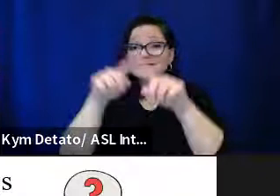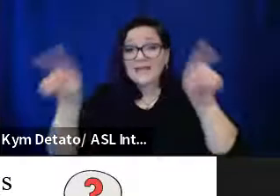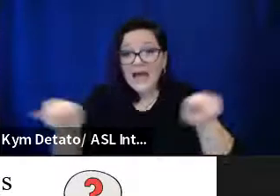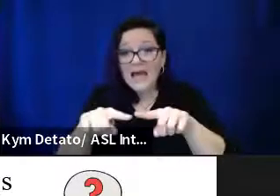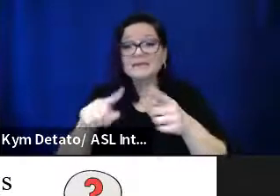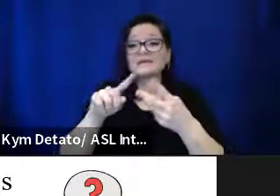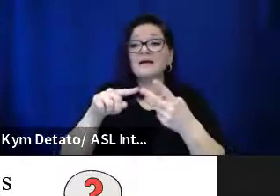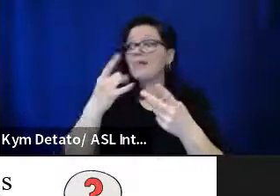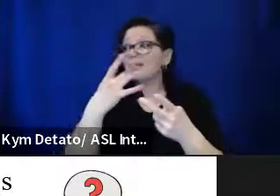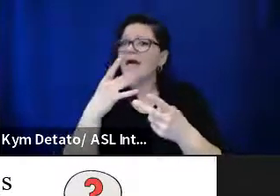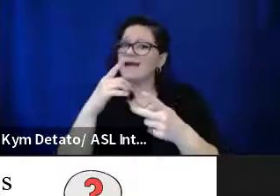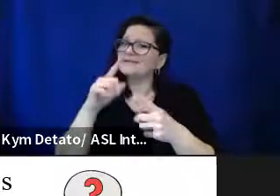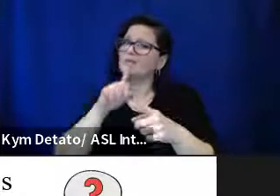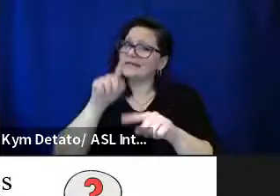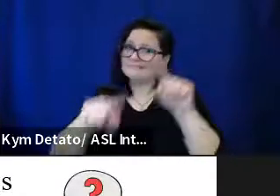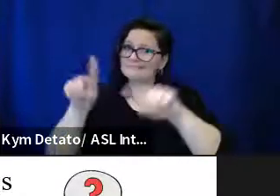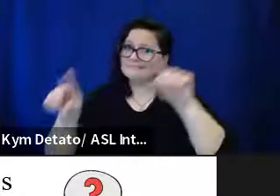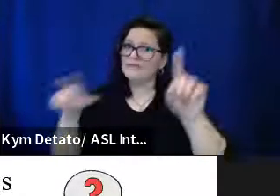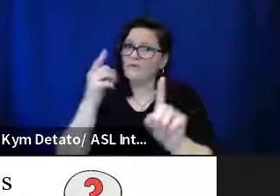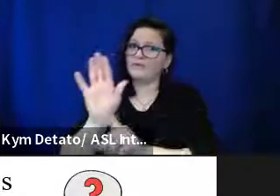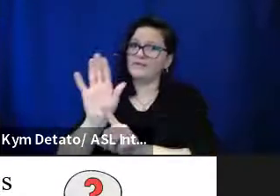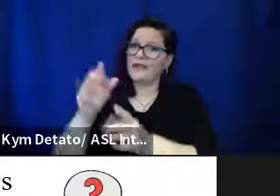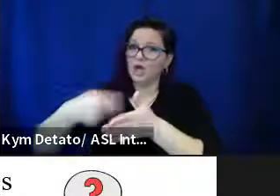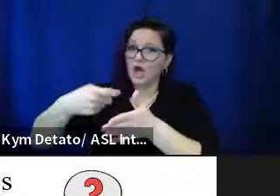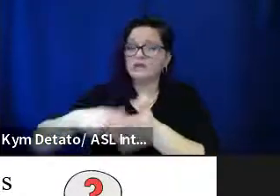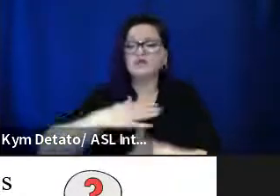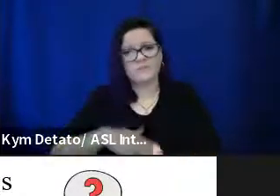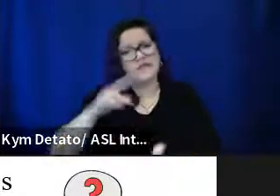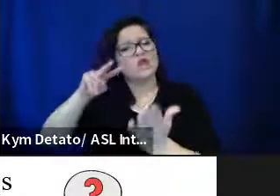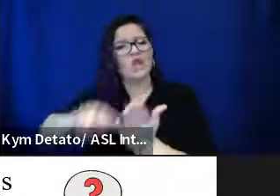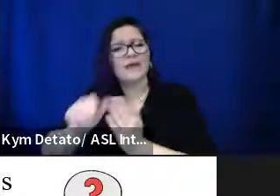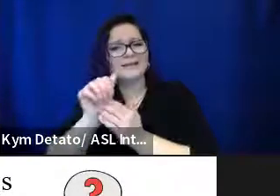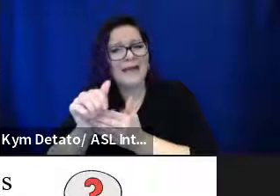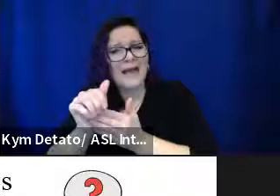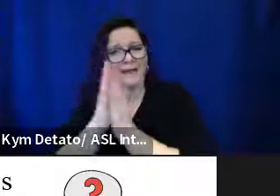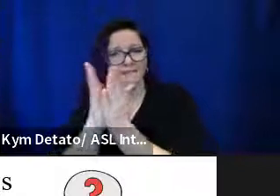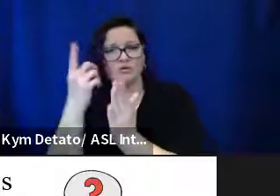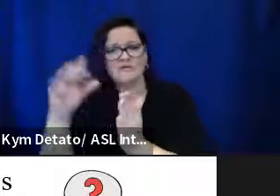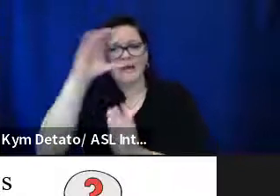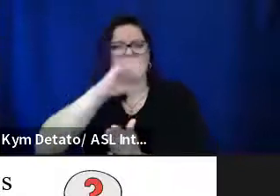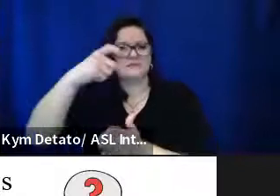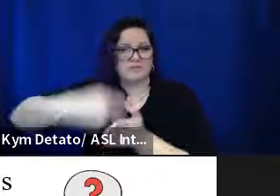can vary greatly in terms of their costs. So please do have a look at that guidebook for some estimates.